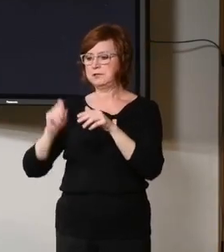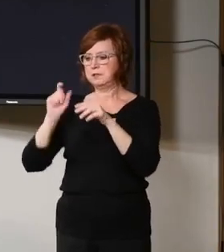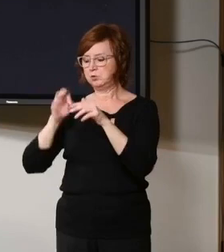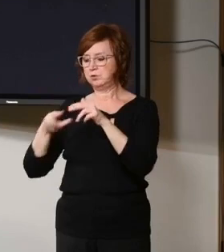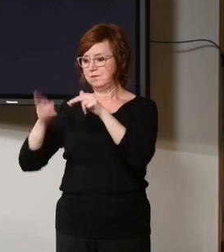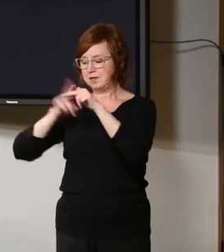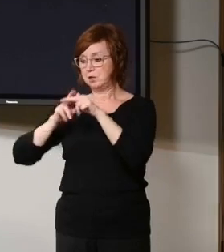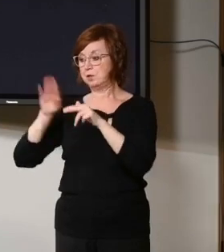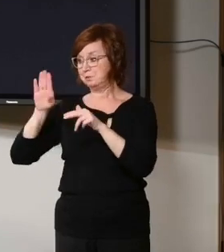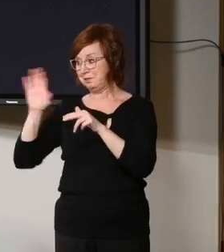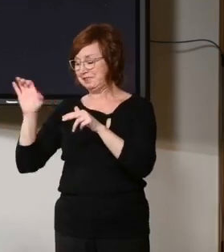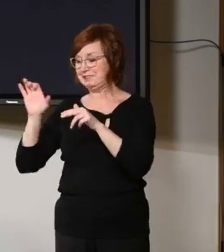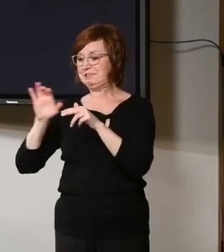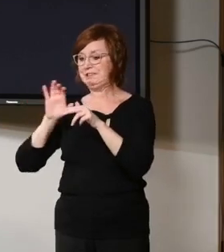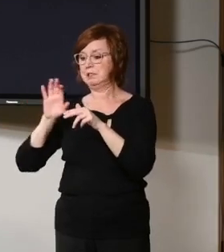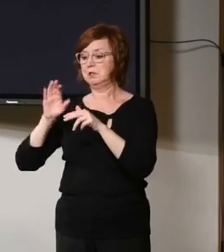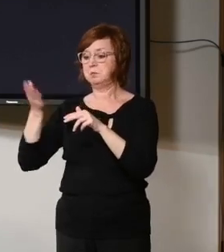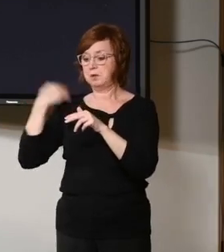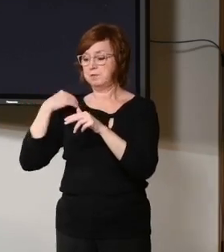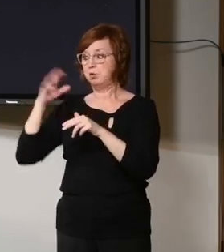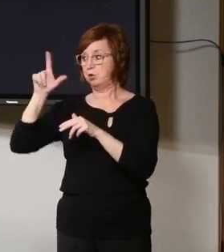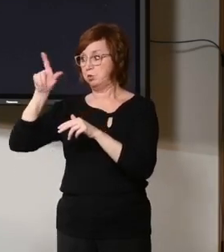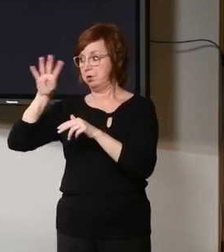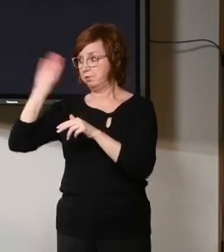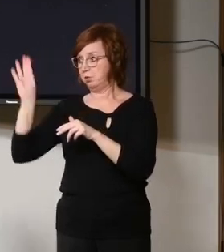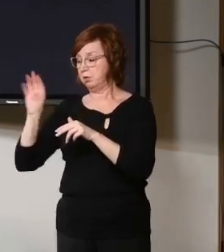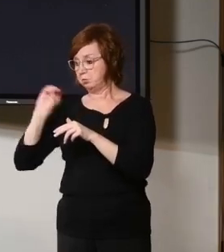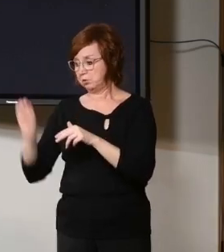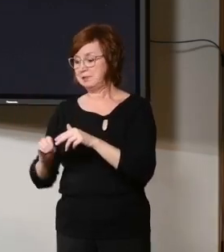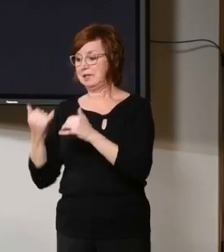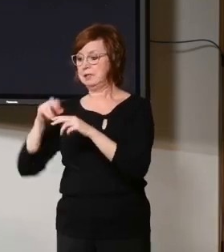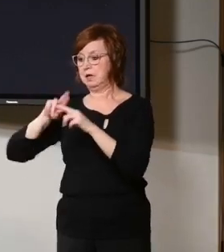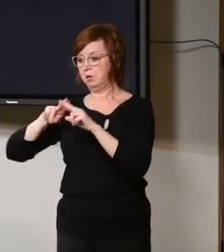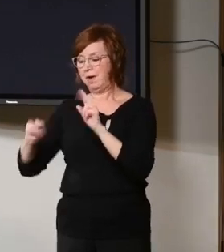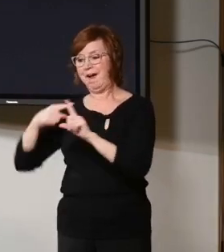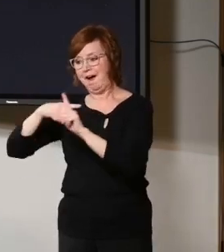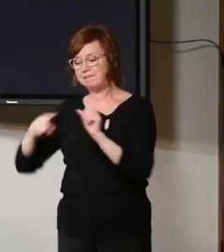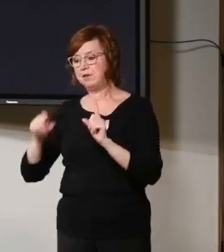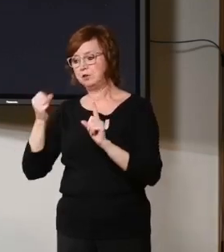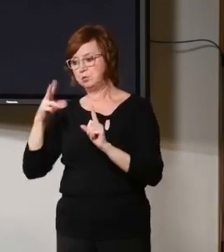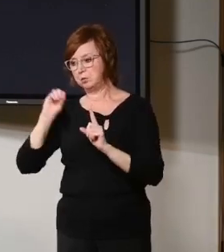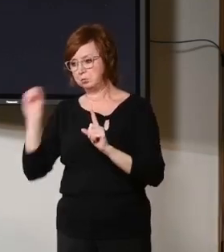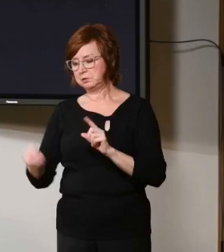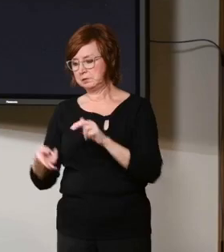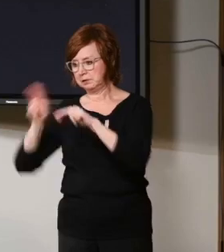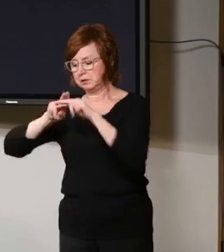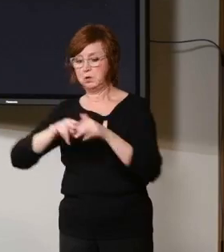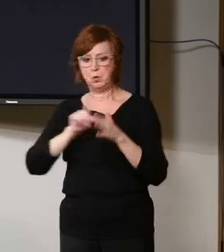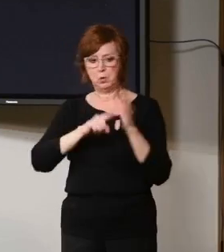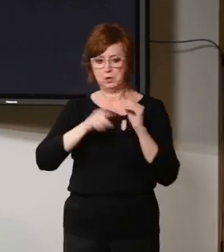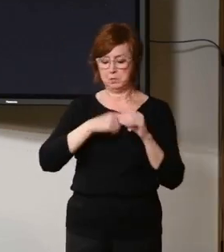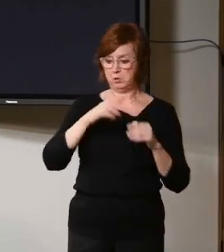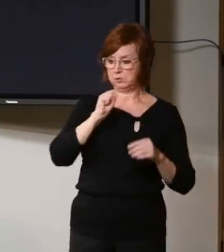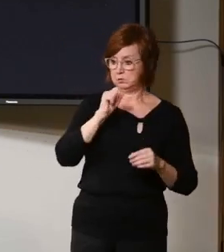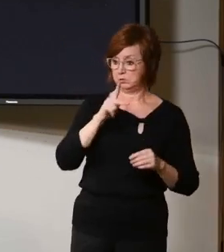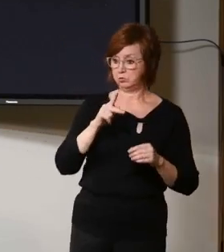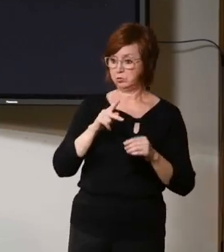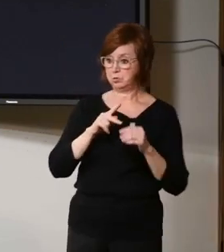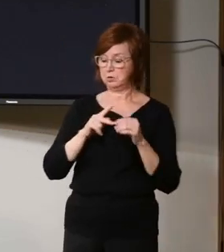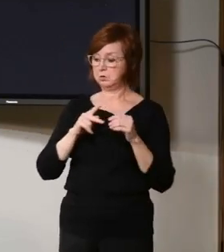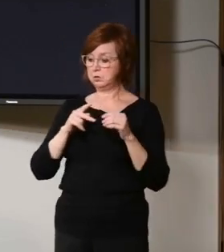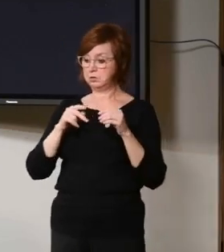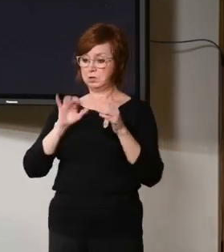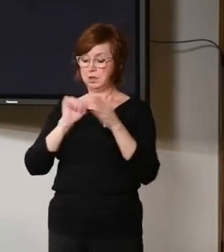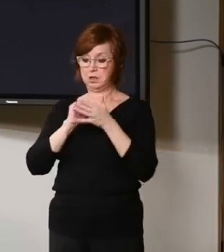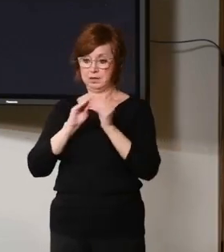we are still climbing, although at a somewhat steady rate. Can you tell us a little bit about what the pattern has looked like in Saskatchewan over the past